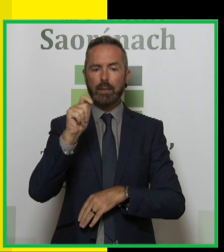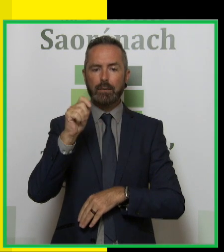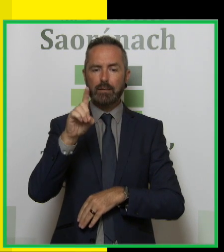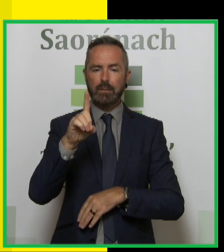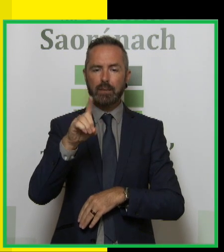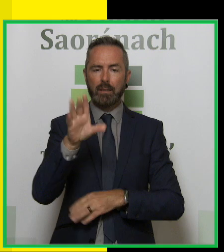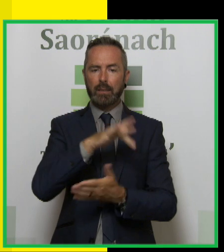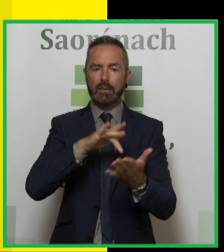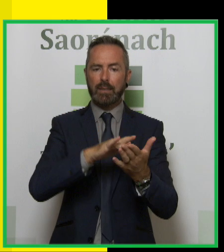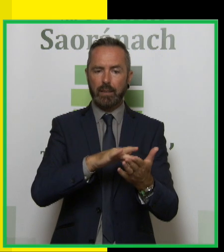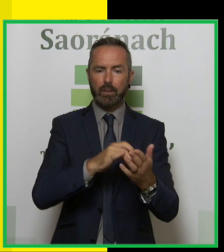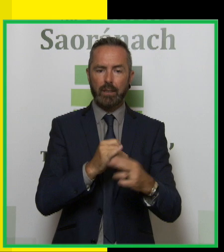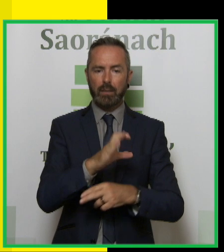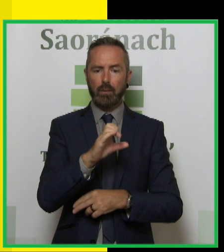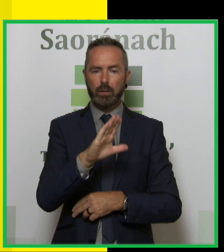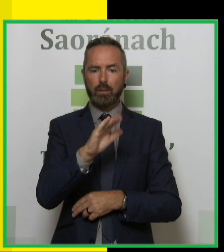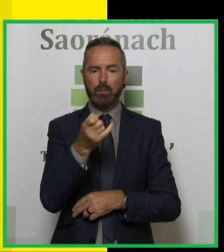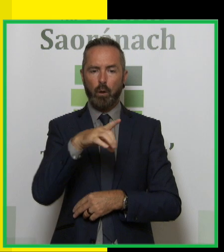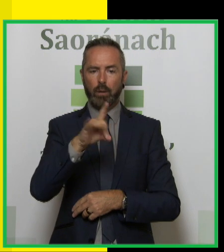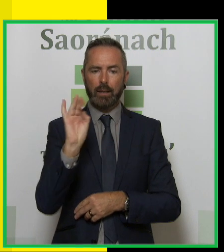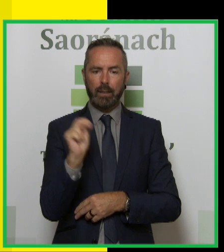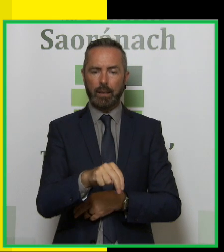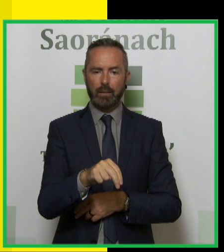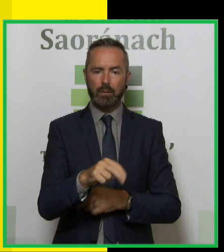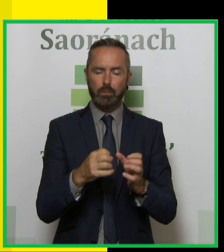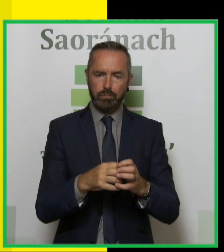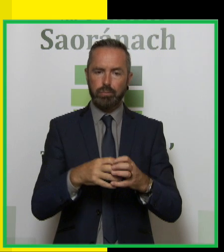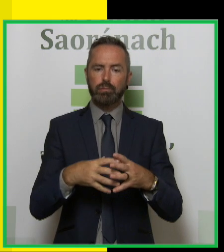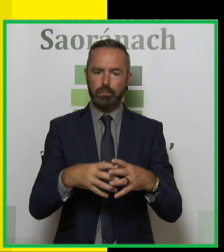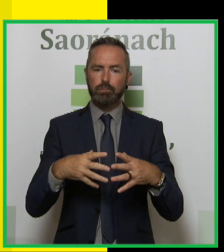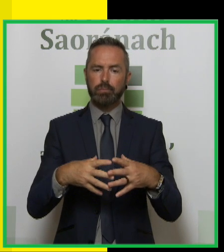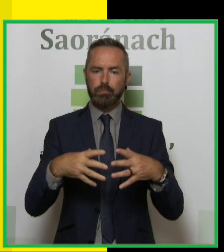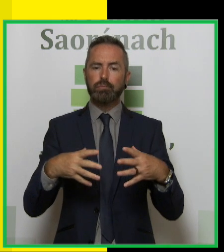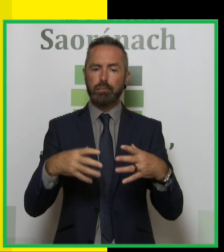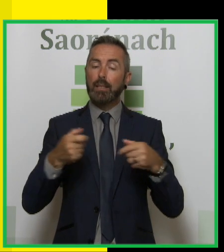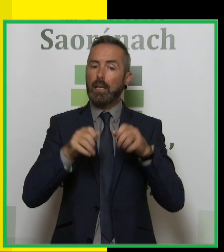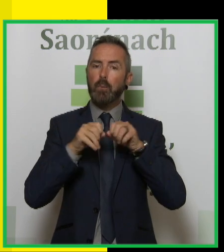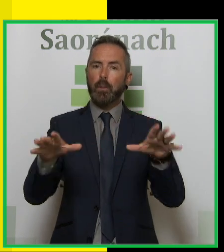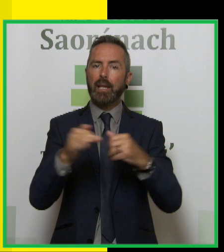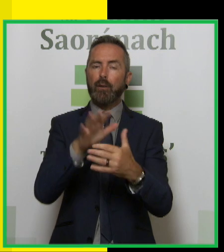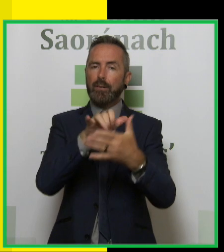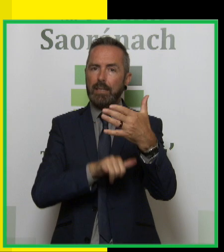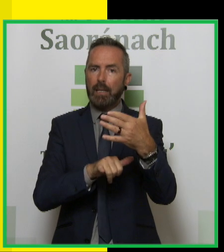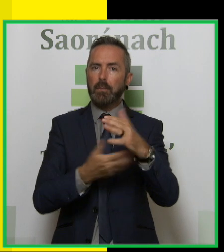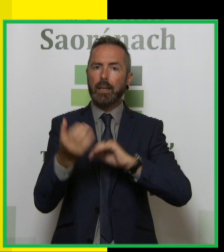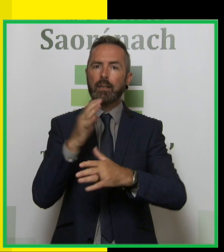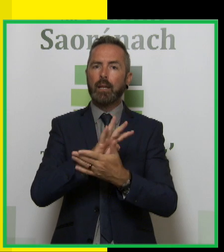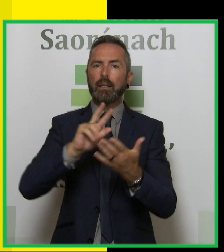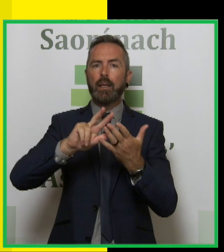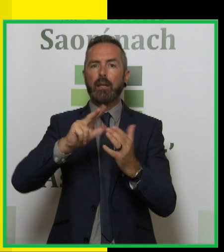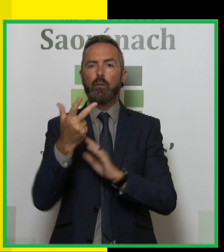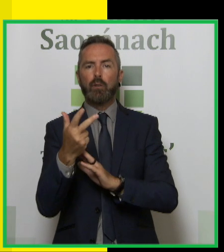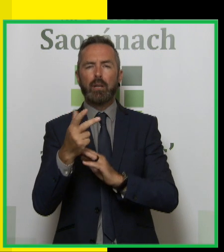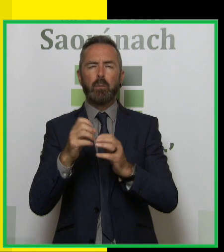Clondalkin. There was a slow growth until the publication of the basic text in 1983, which led to an explosive growth all over